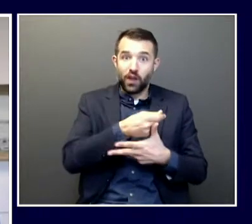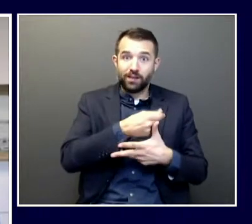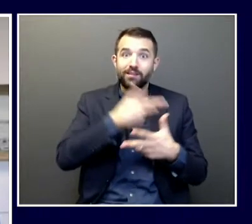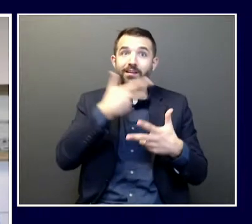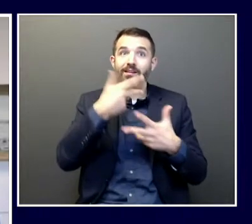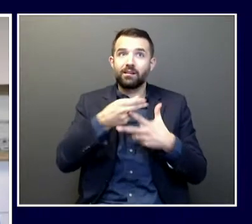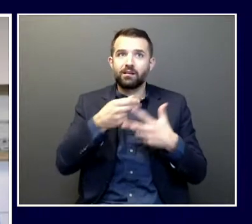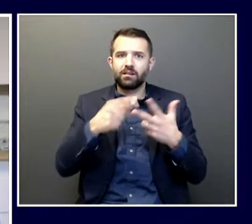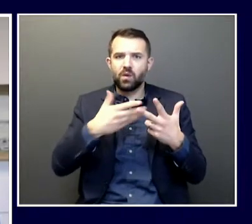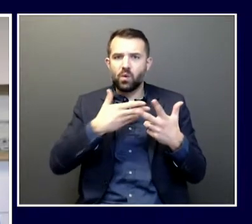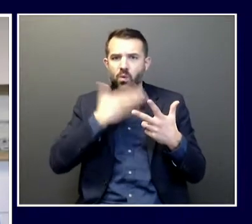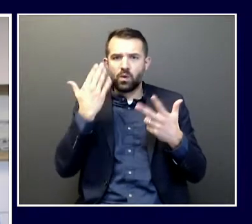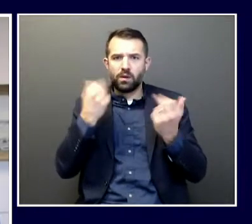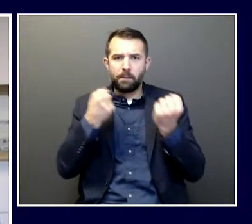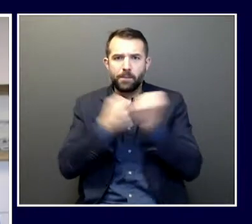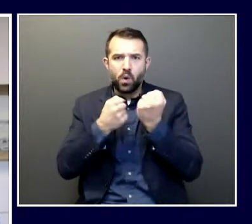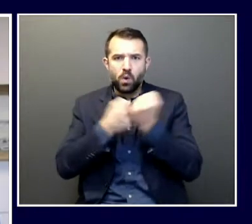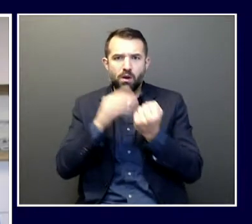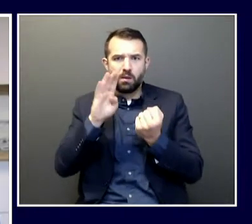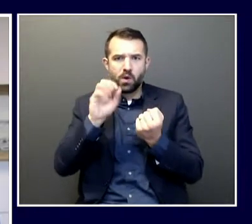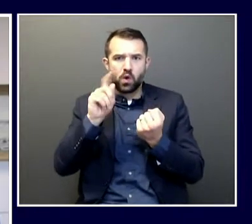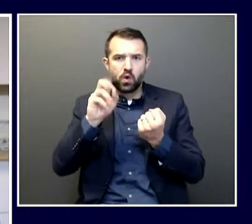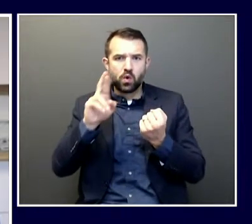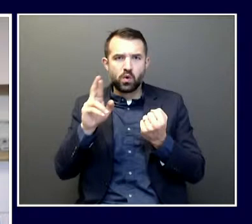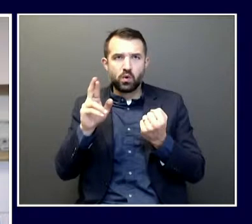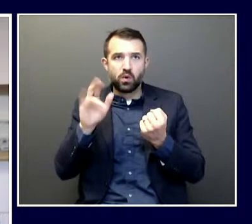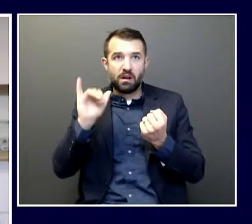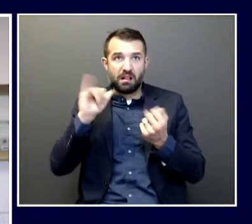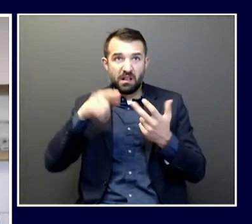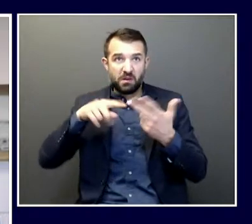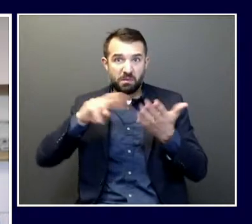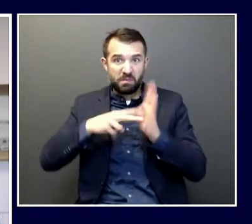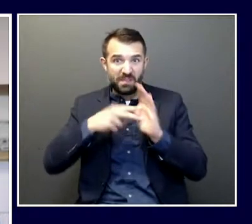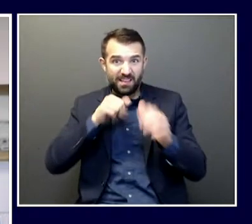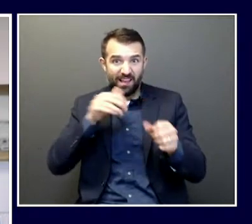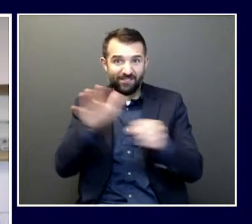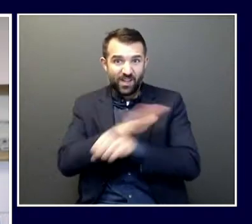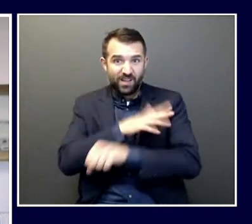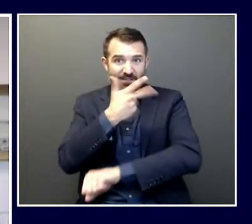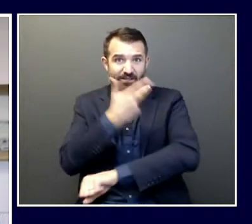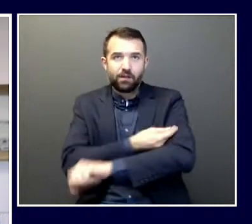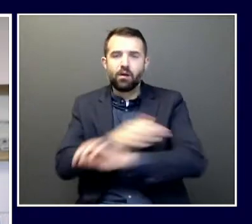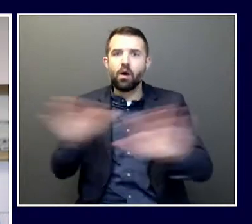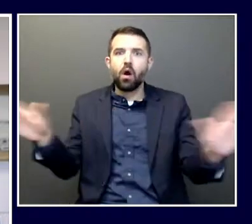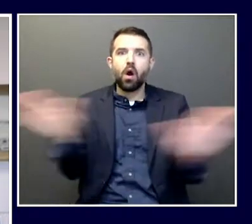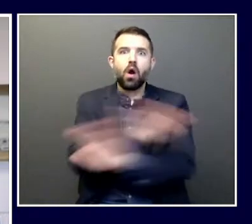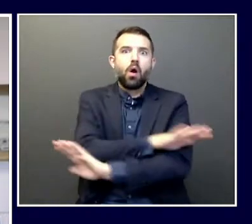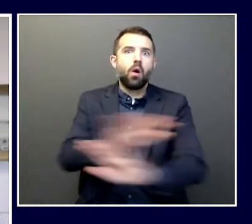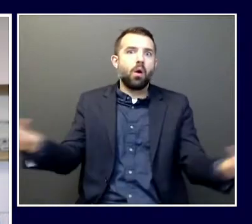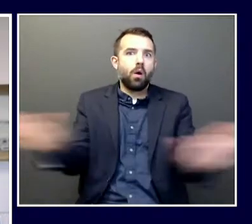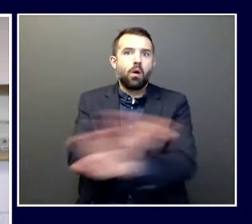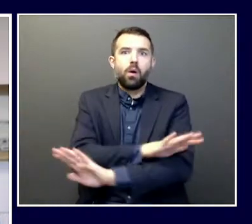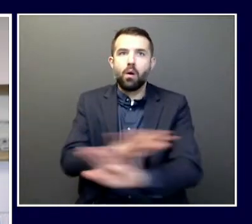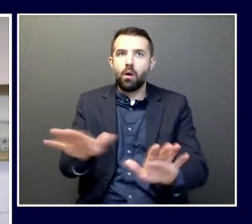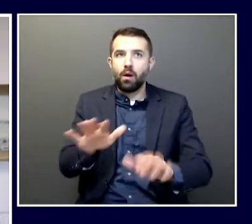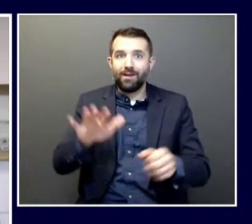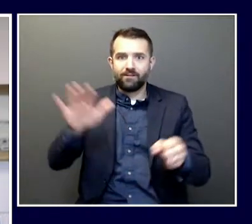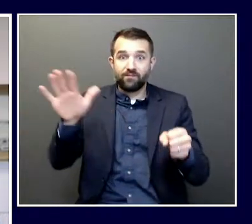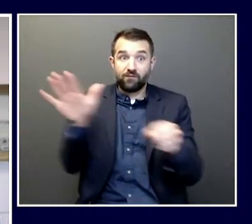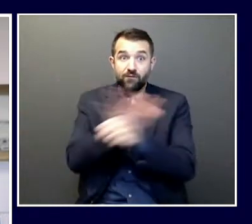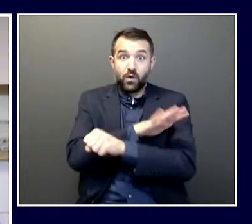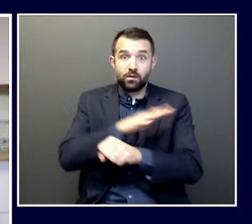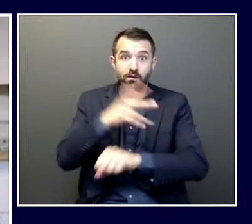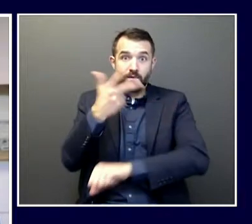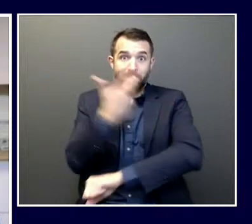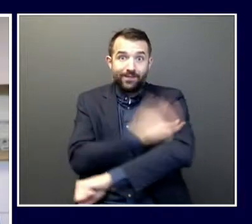now? They are not, Amy. I'm glad you raised that. It's a good question. The definition of what it means to be fully